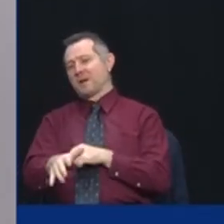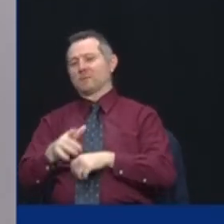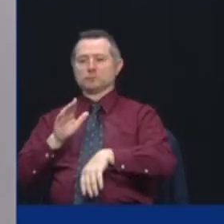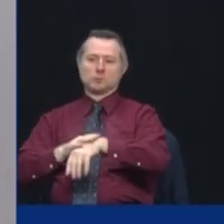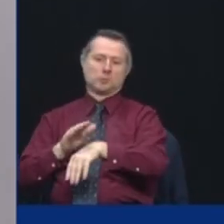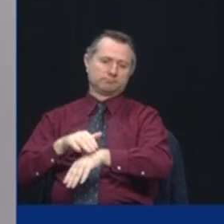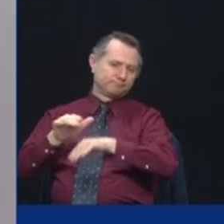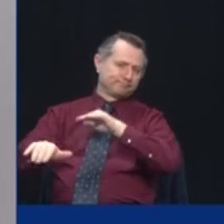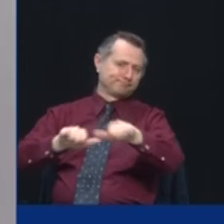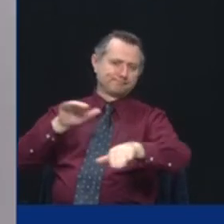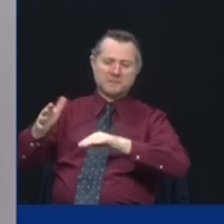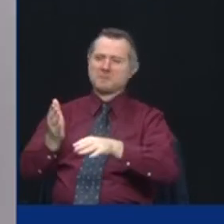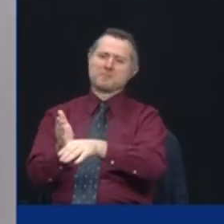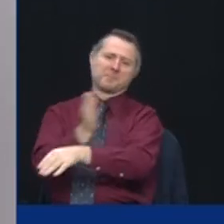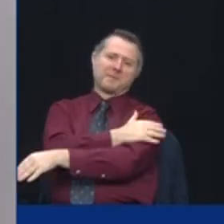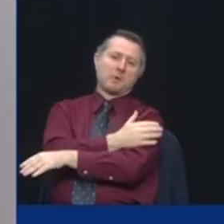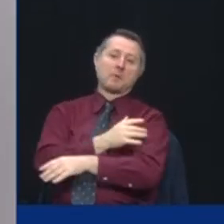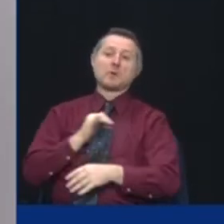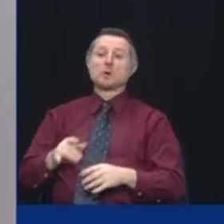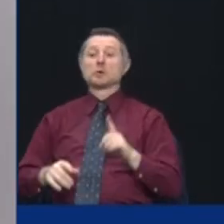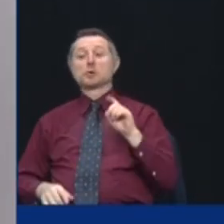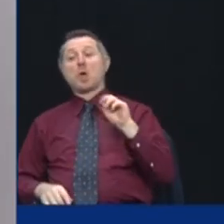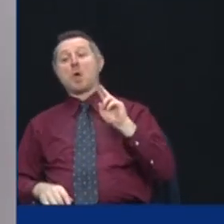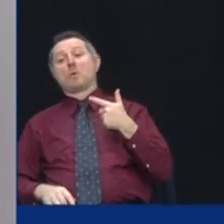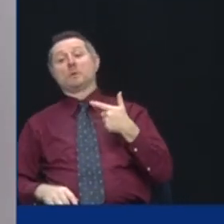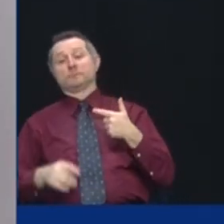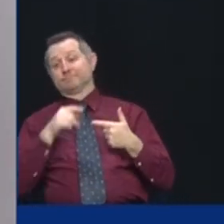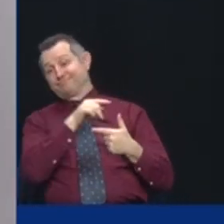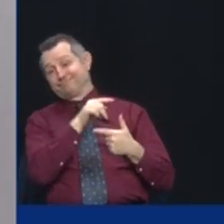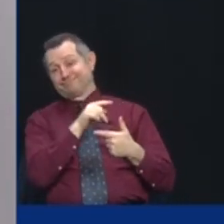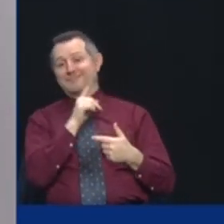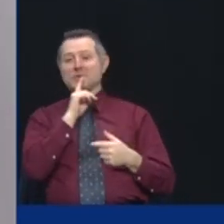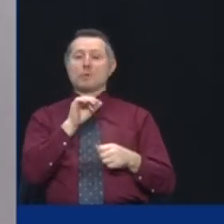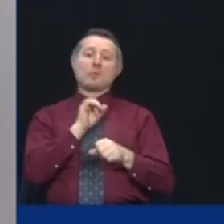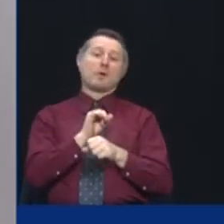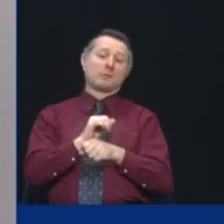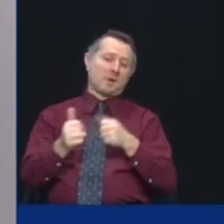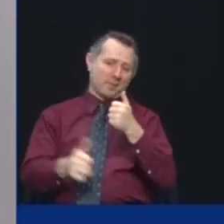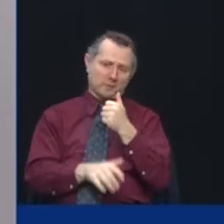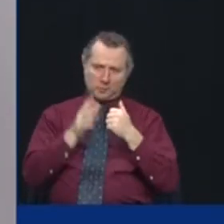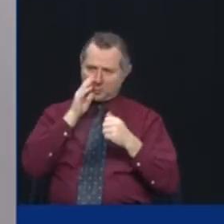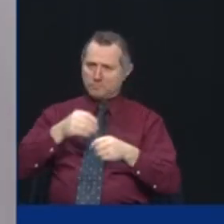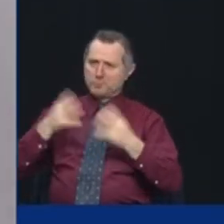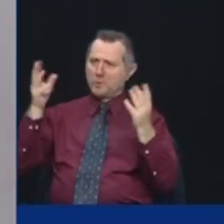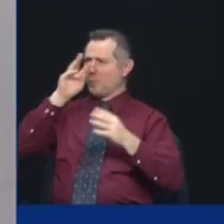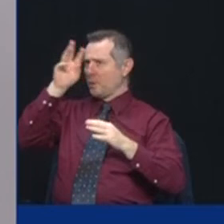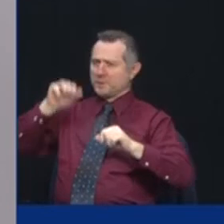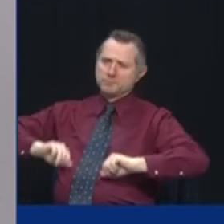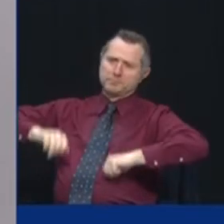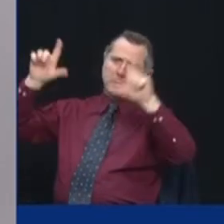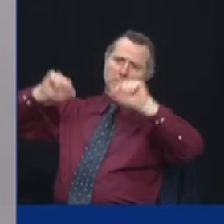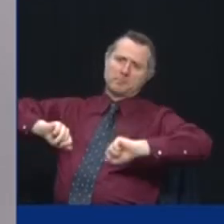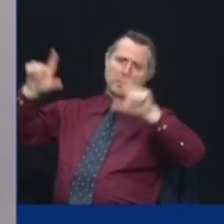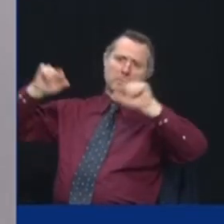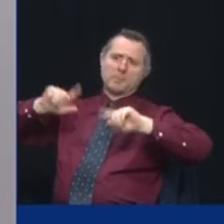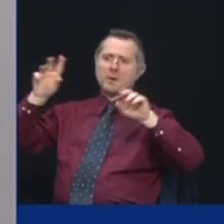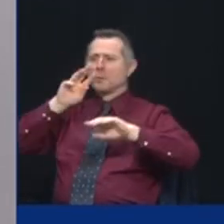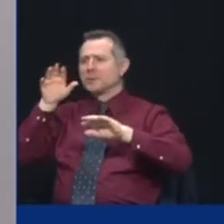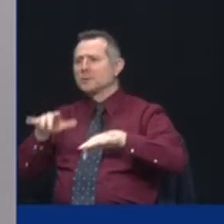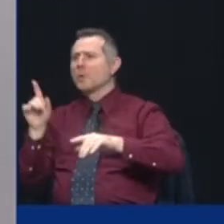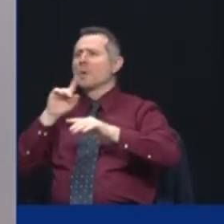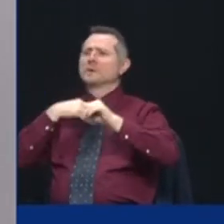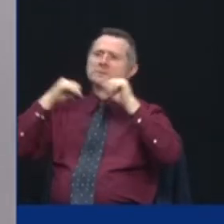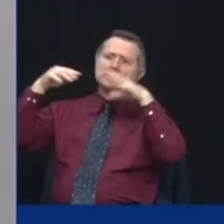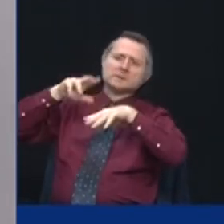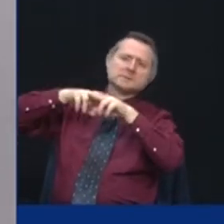people will get it up on the website so everybody knows where to go, where the seats are, and hopefully we have, you know, both us and